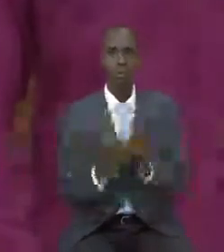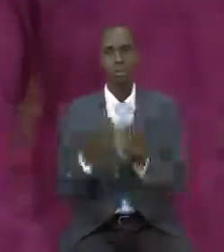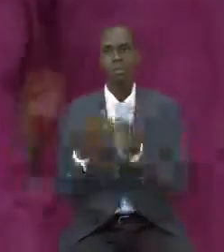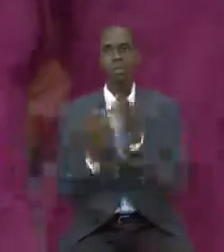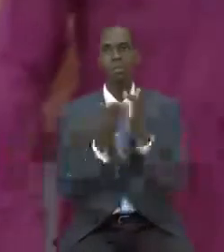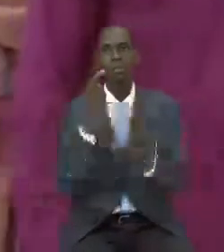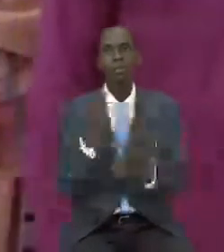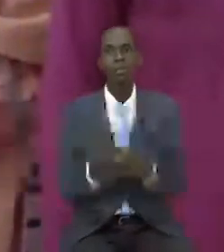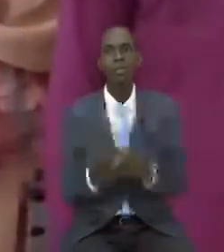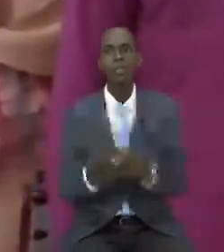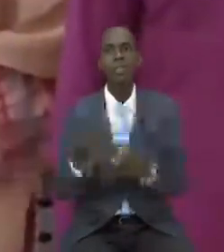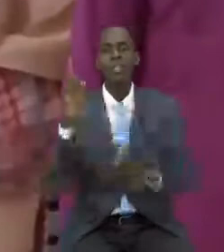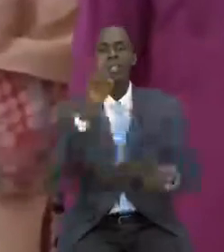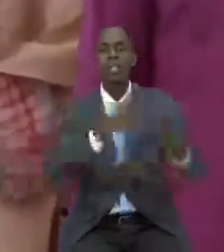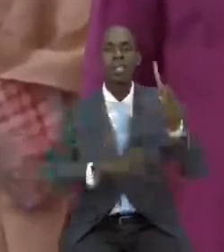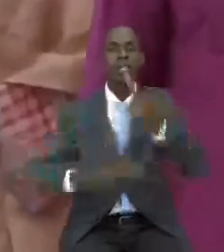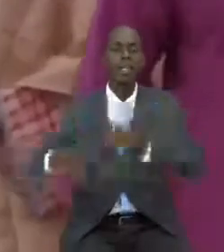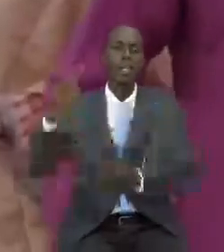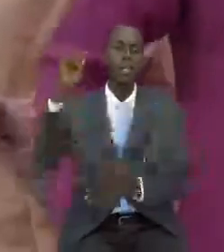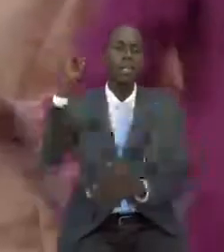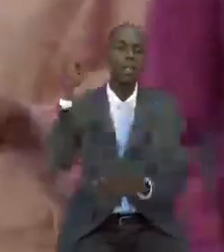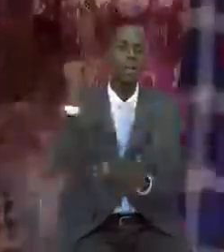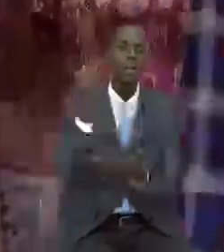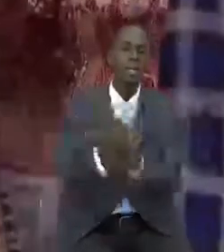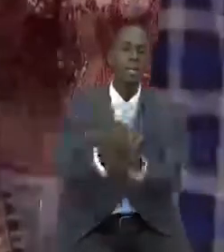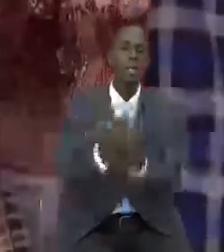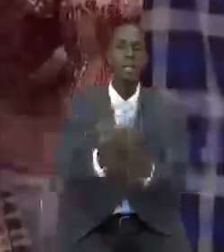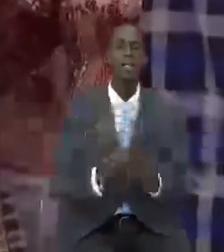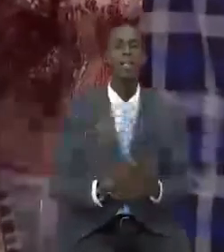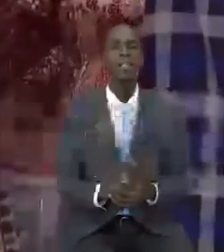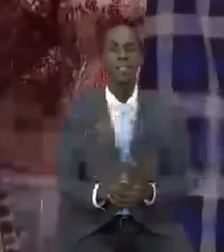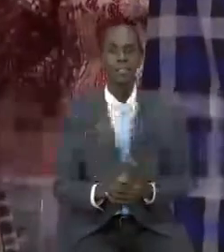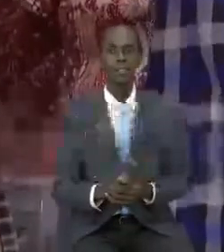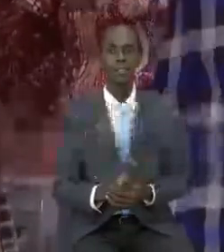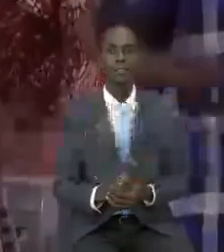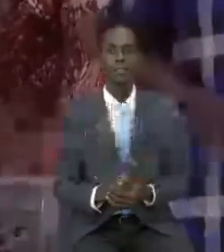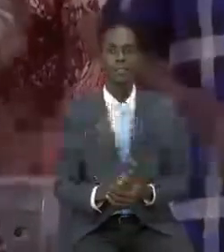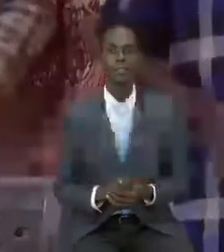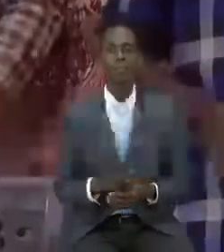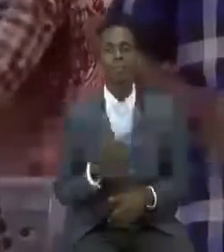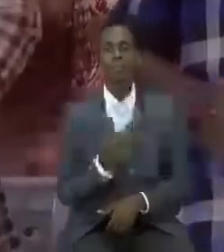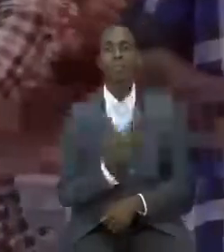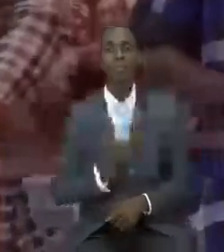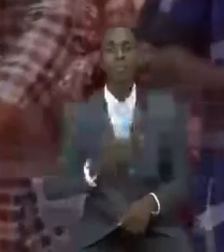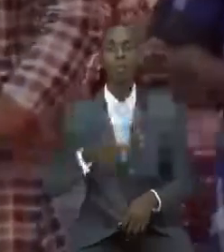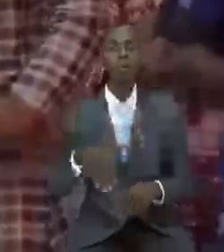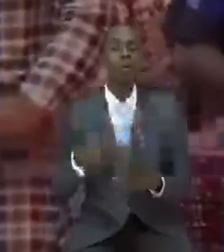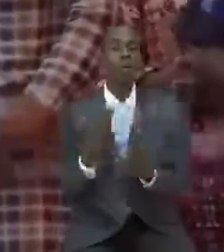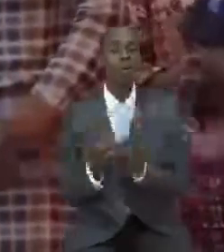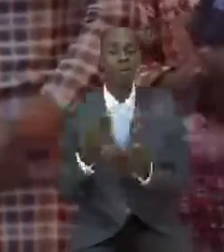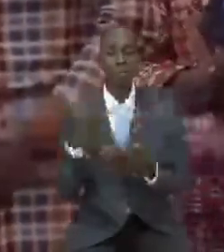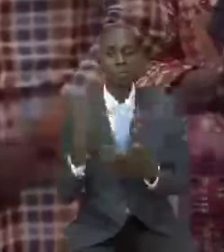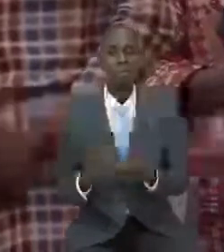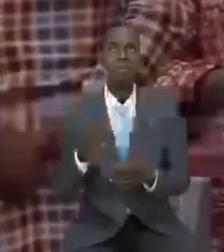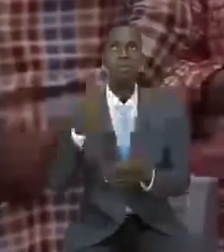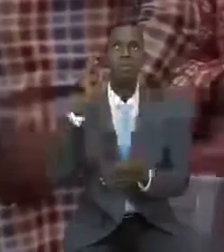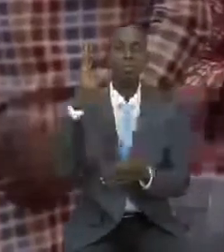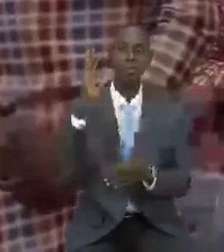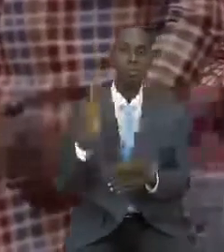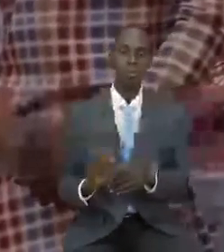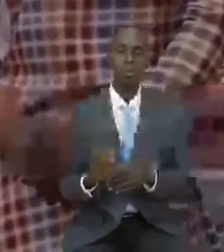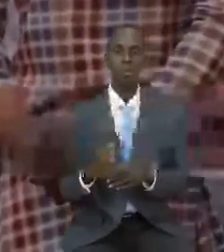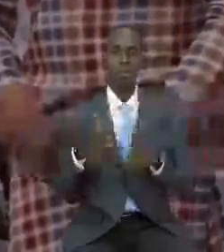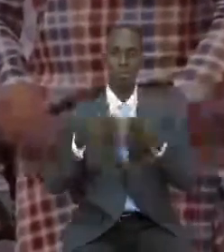me hear your amen. And all the ministers and Christian workers